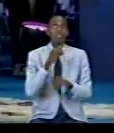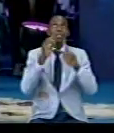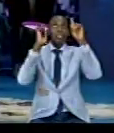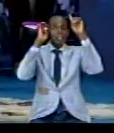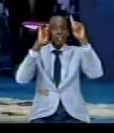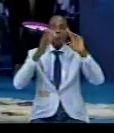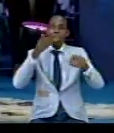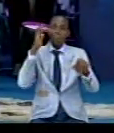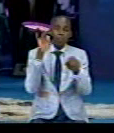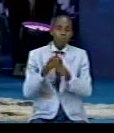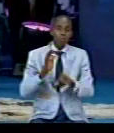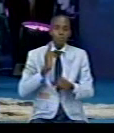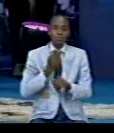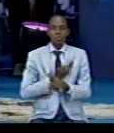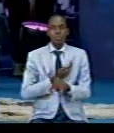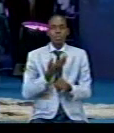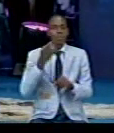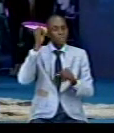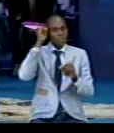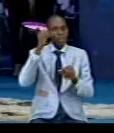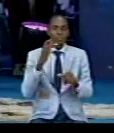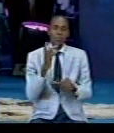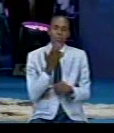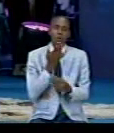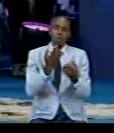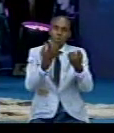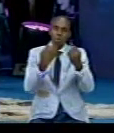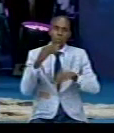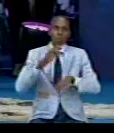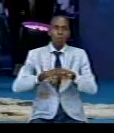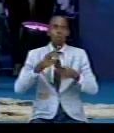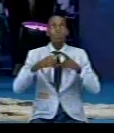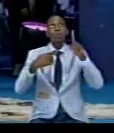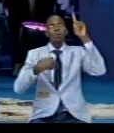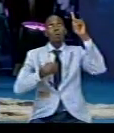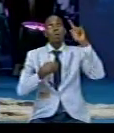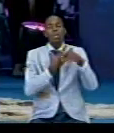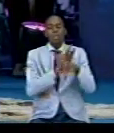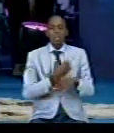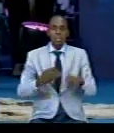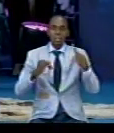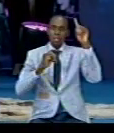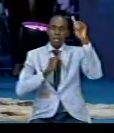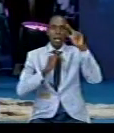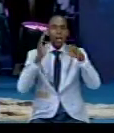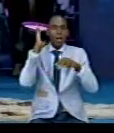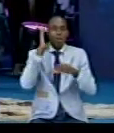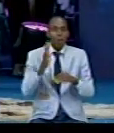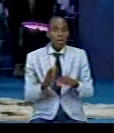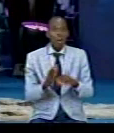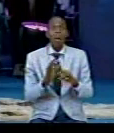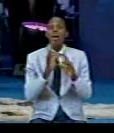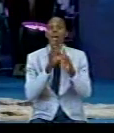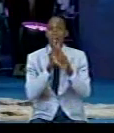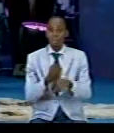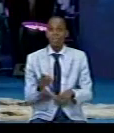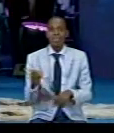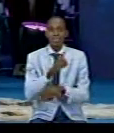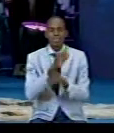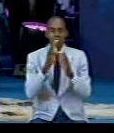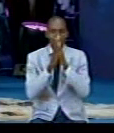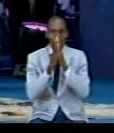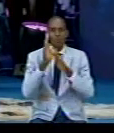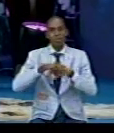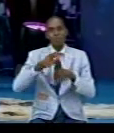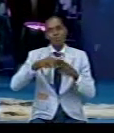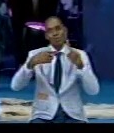his favor. Call unto me, and I will answer thee and show thee great and